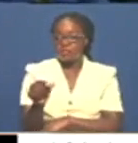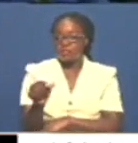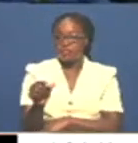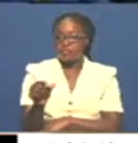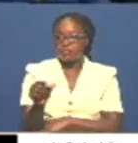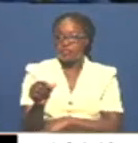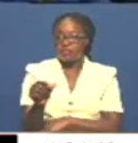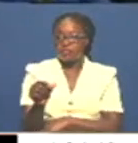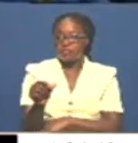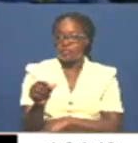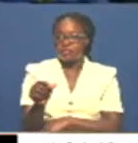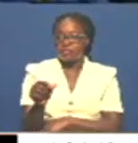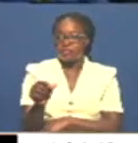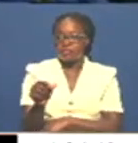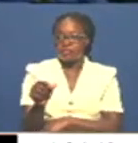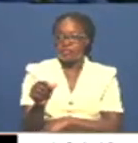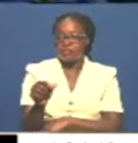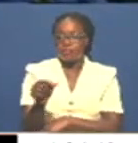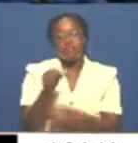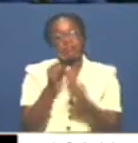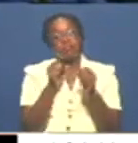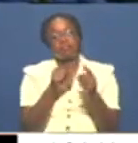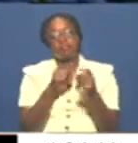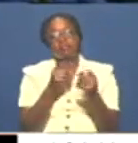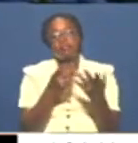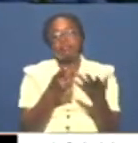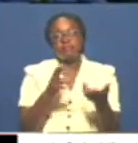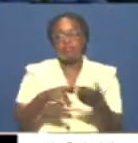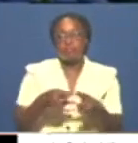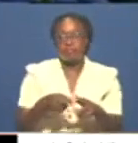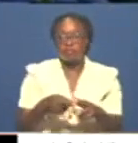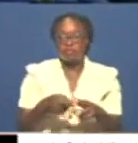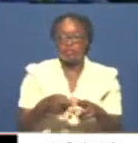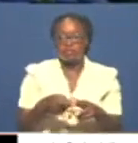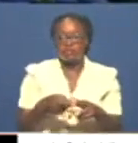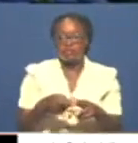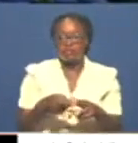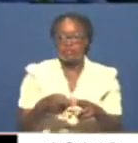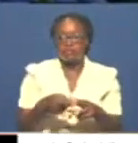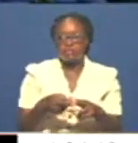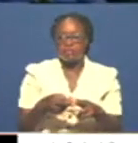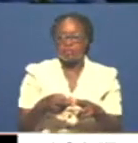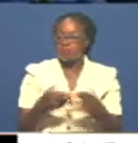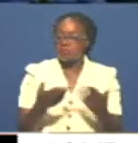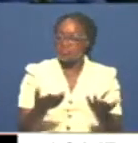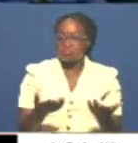that the allegations relating to possession of the firearm,